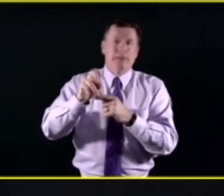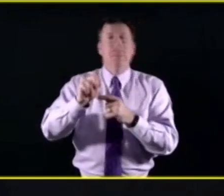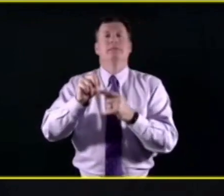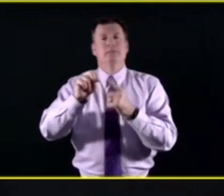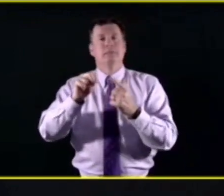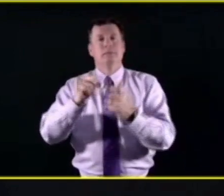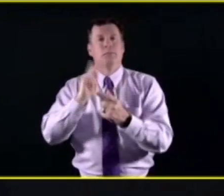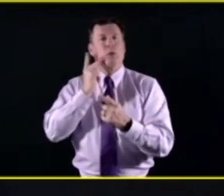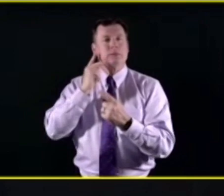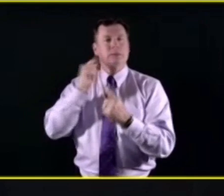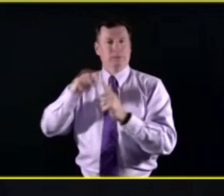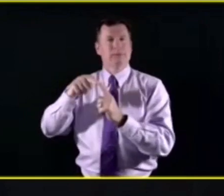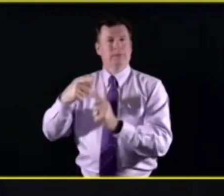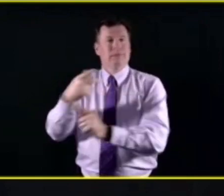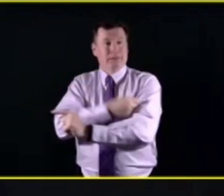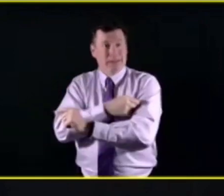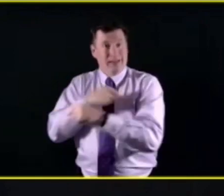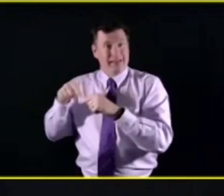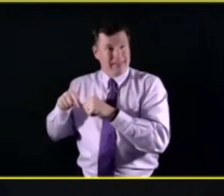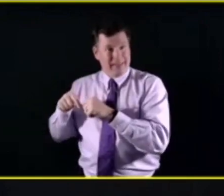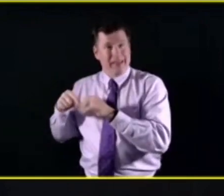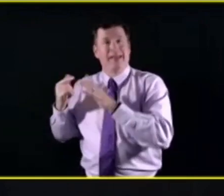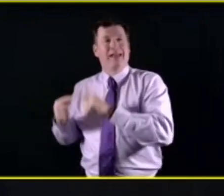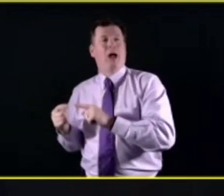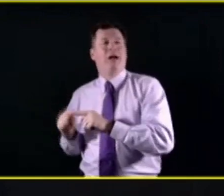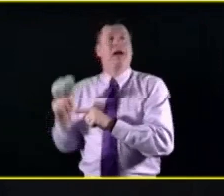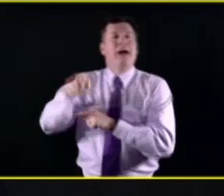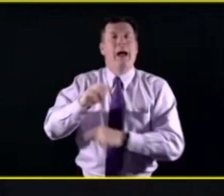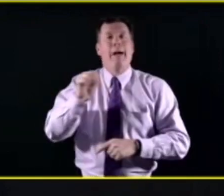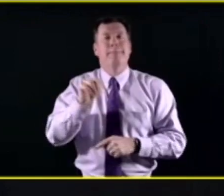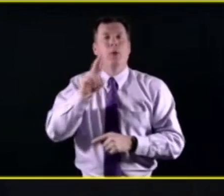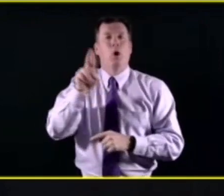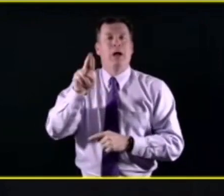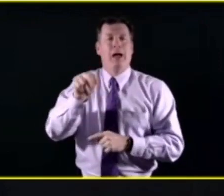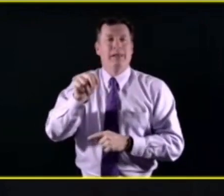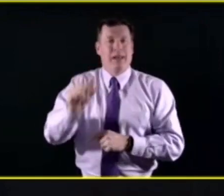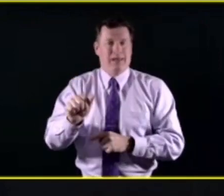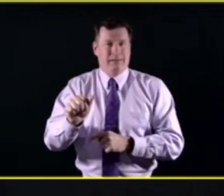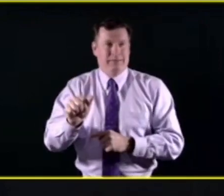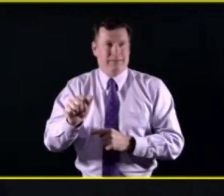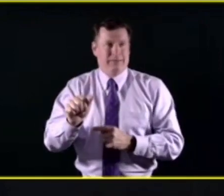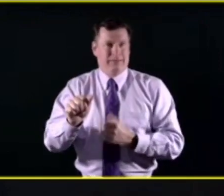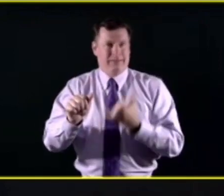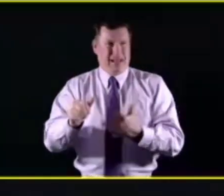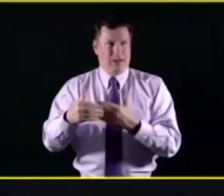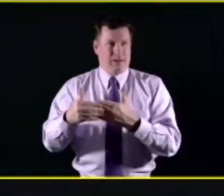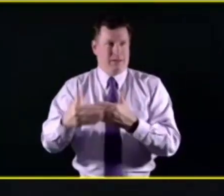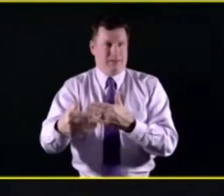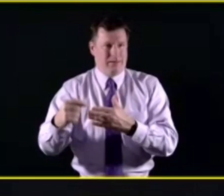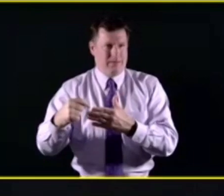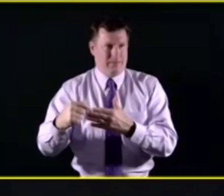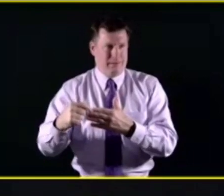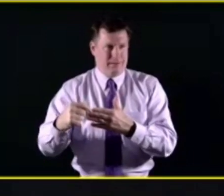RNA. And the concept here is rather than inject the protein, you